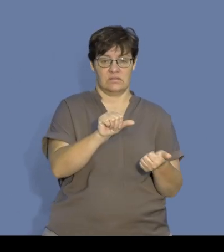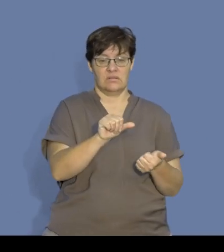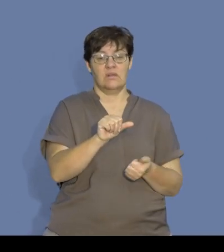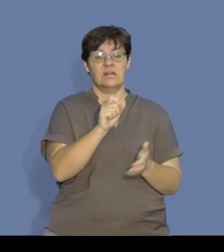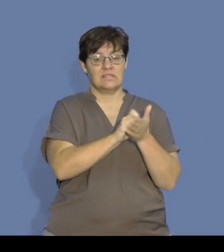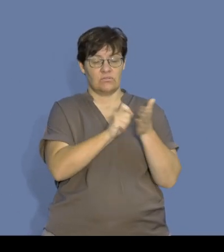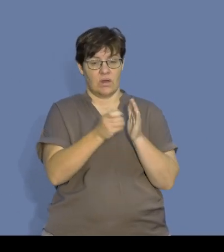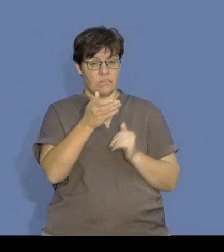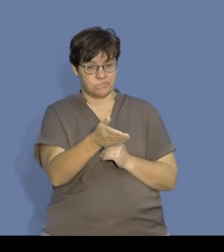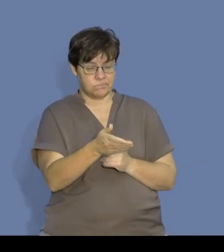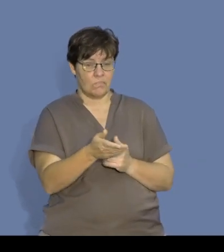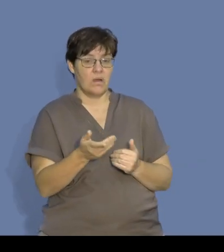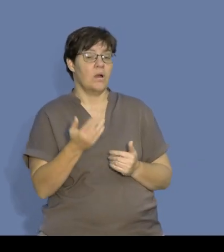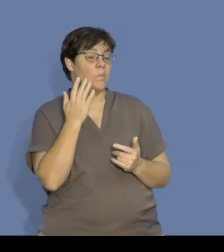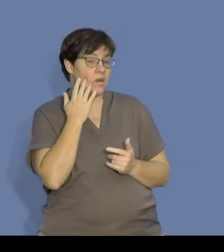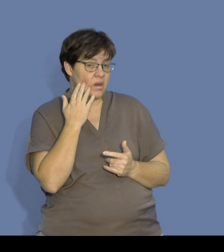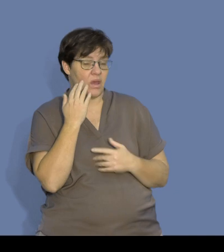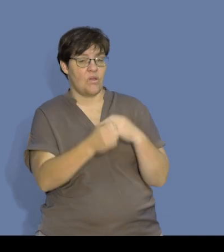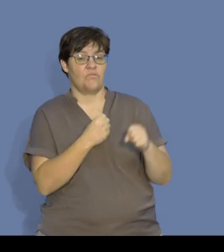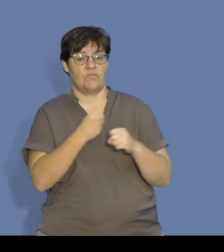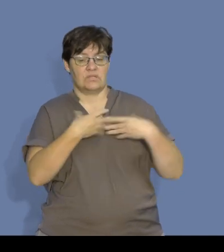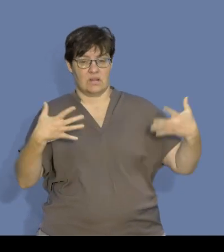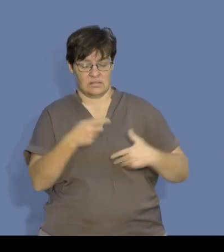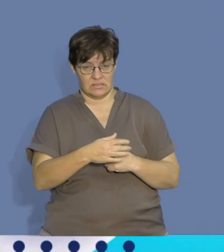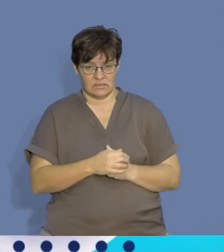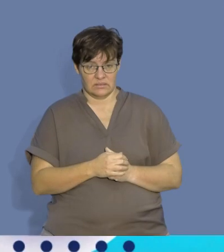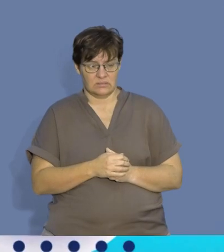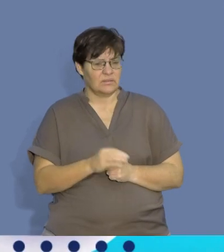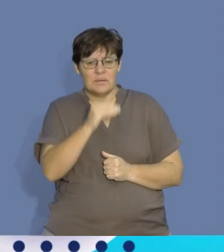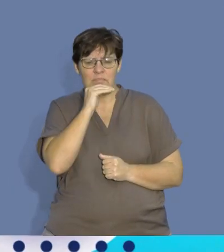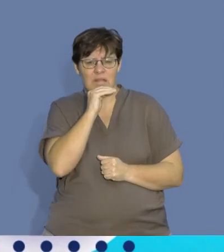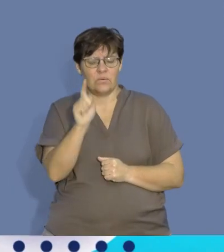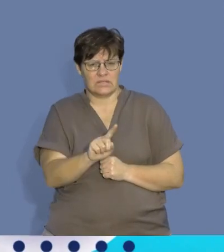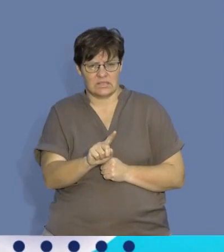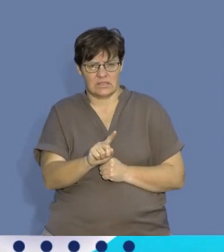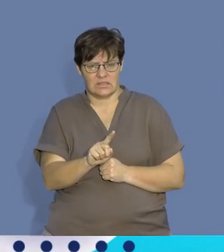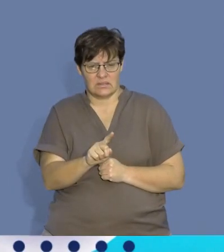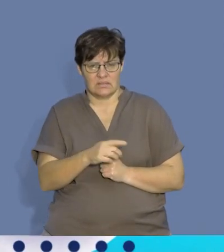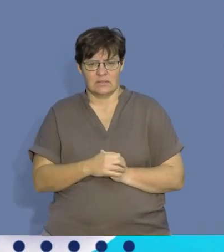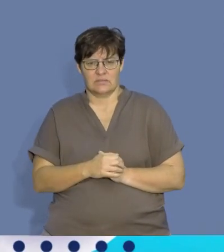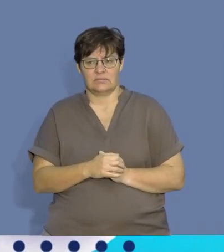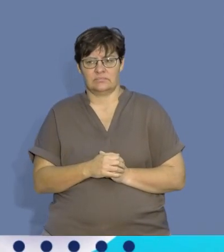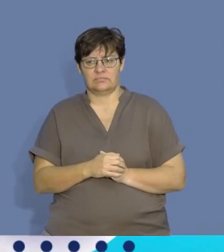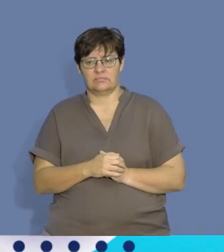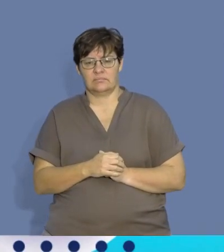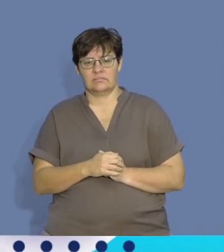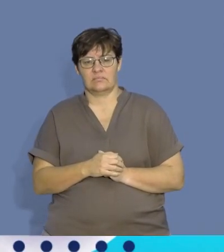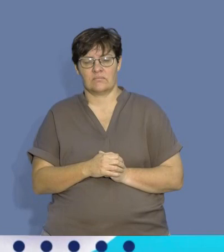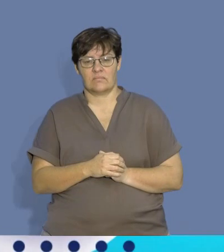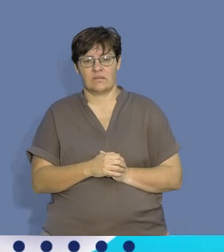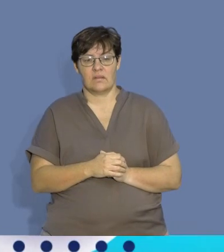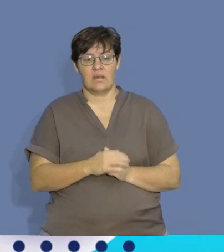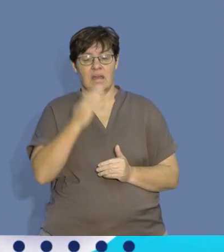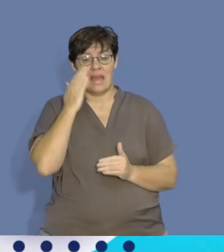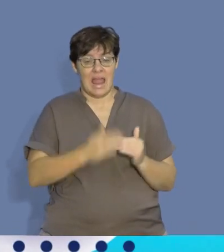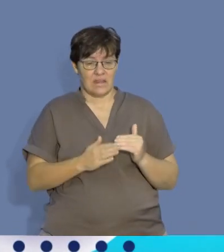stationery on hand at the beginning of the year. Now, what does this mean in very simple terms? At the